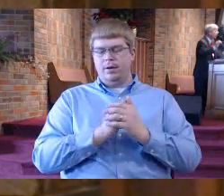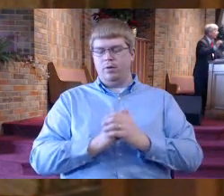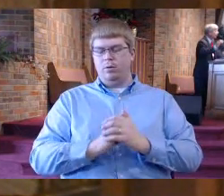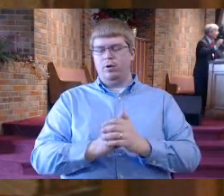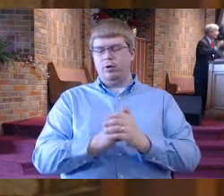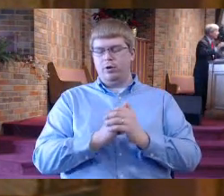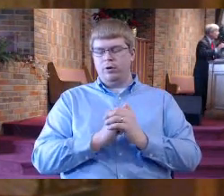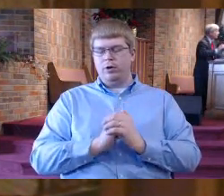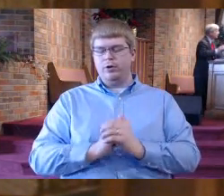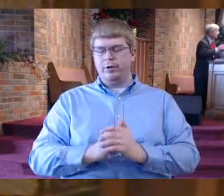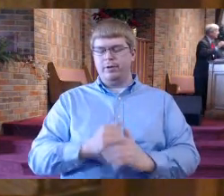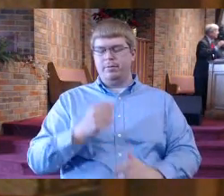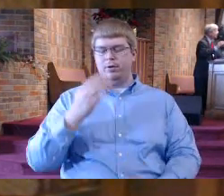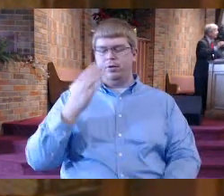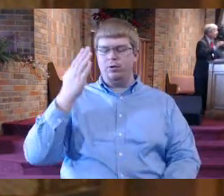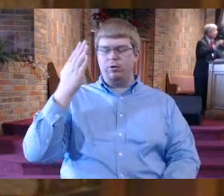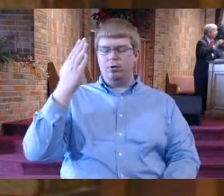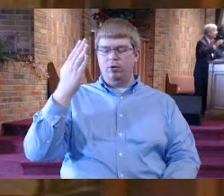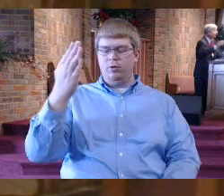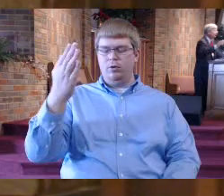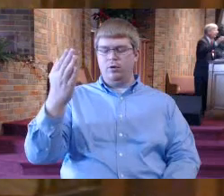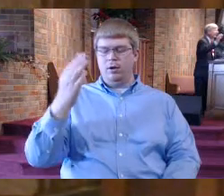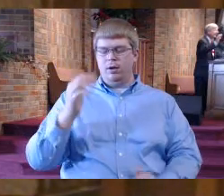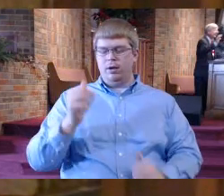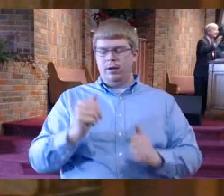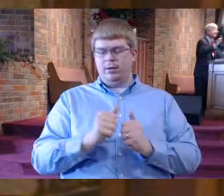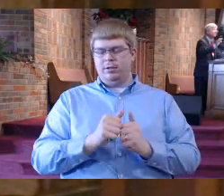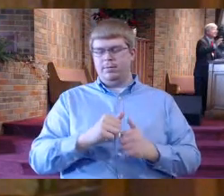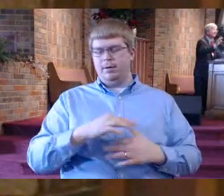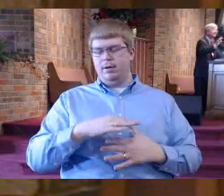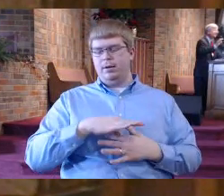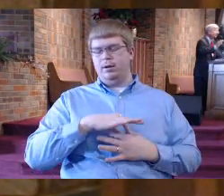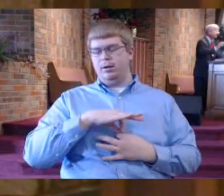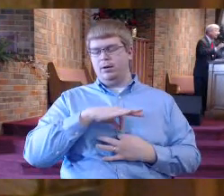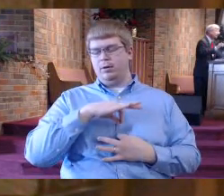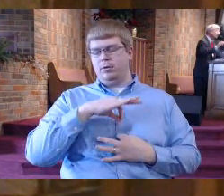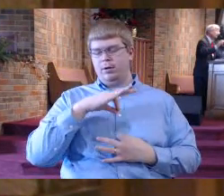I worship you in